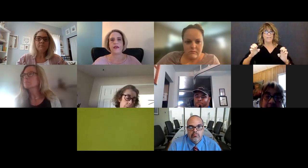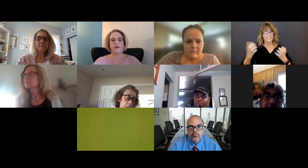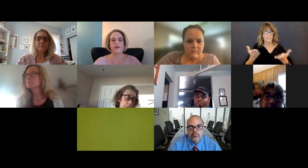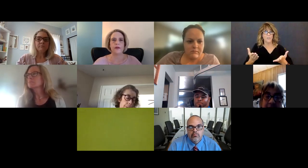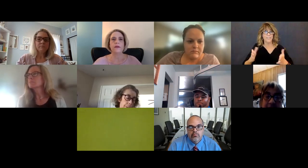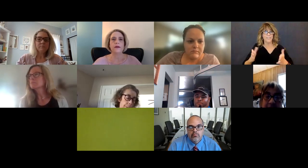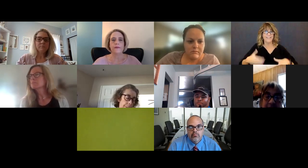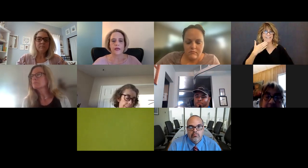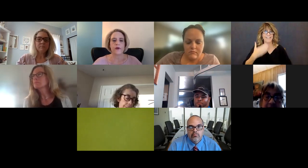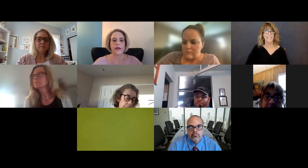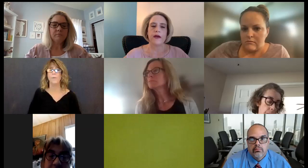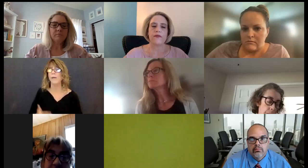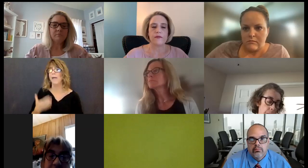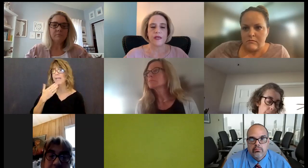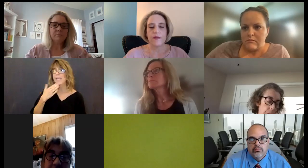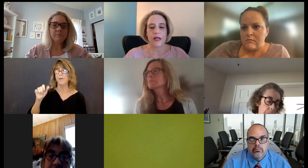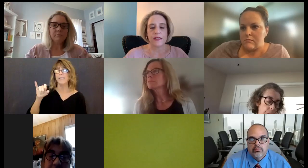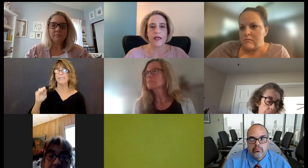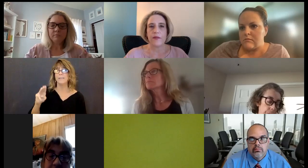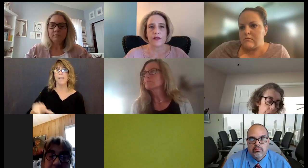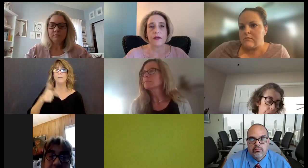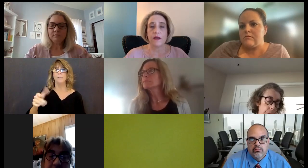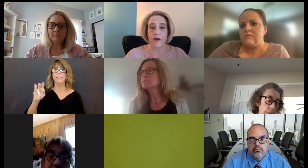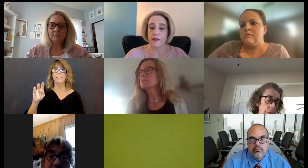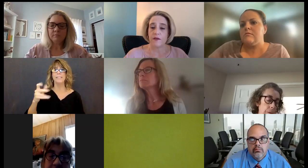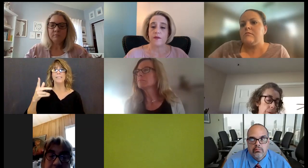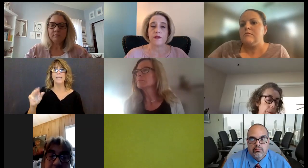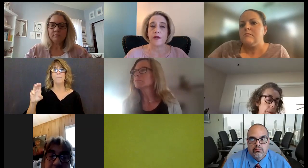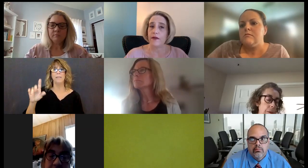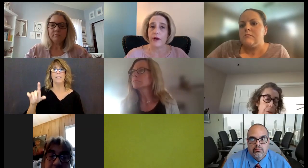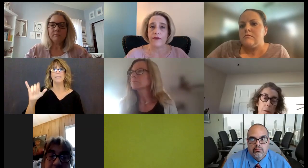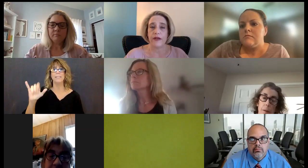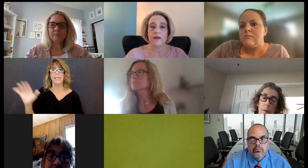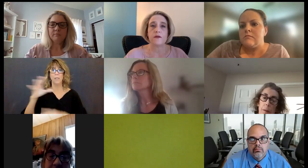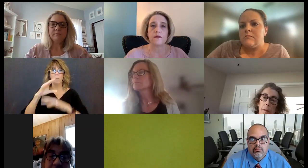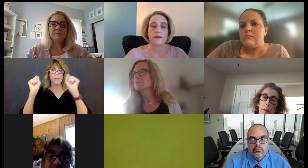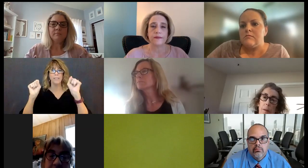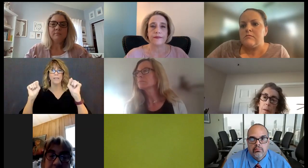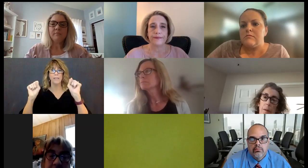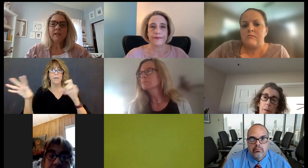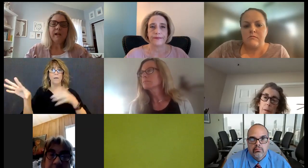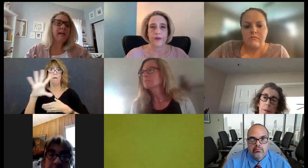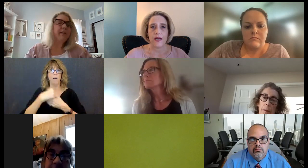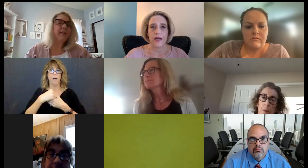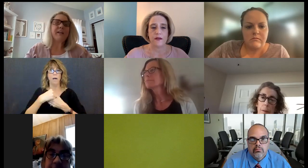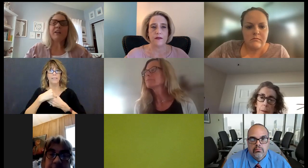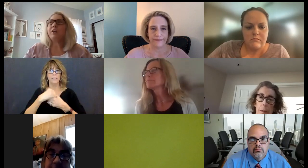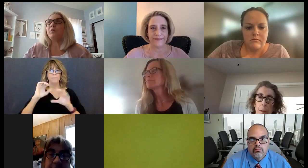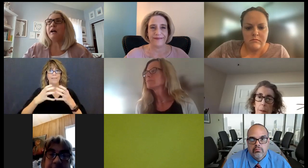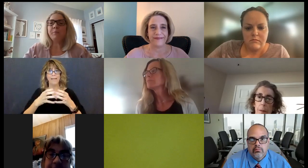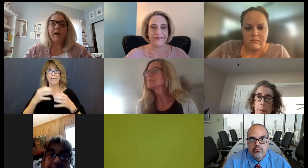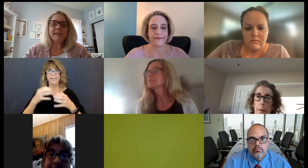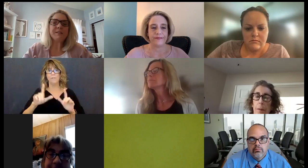Okay, thank you, Asim. Next, we're going to hear from Cynthia McCluskey, the president of Autism Society of Greater Phoenix. Hi, thank